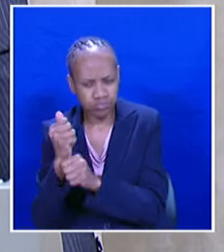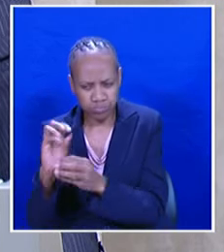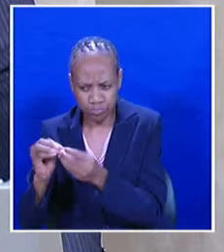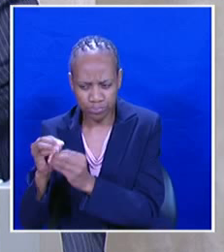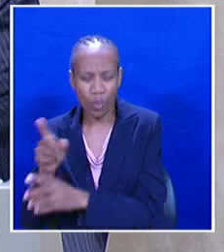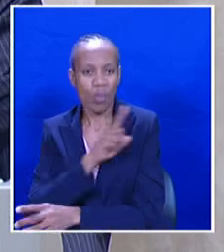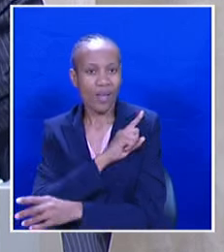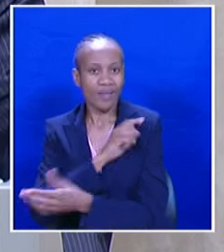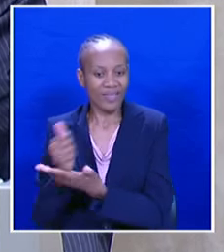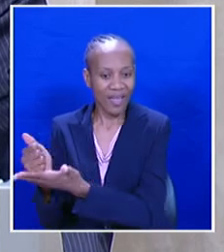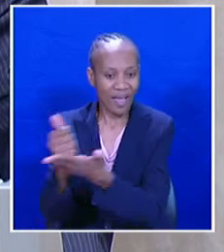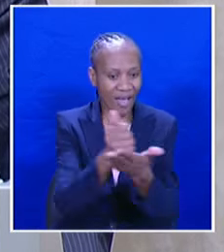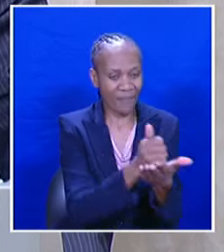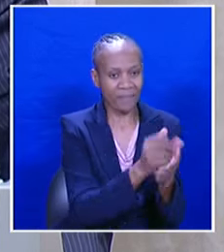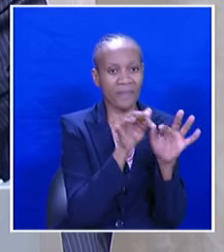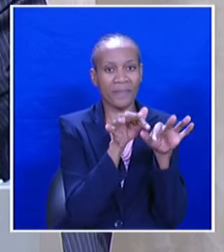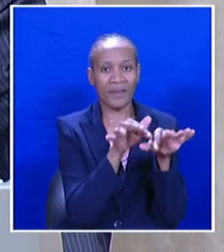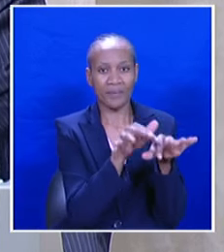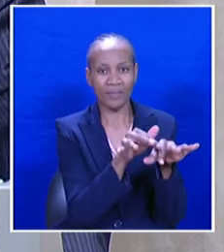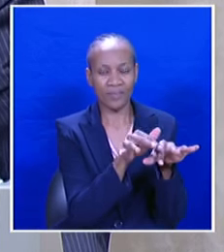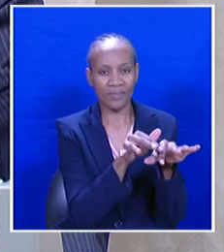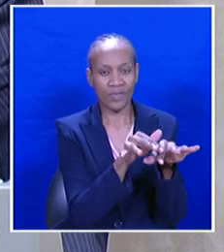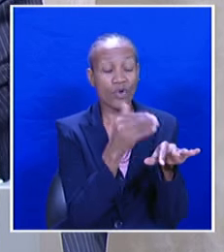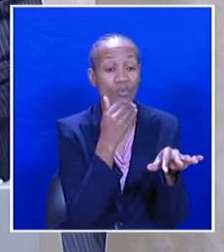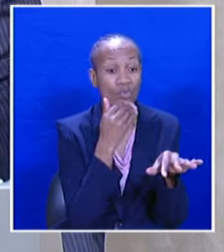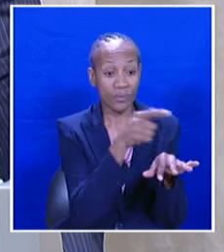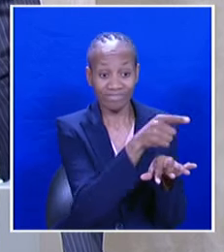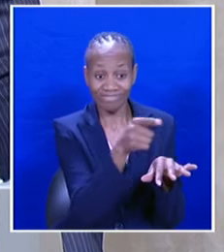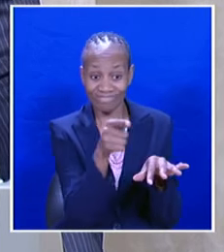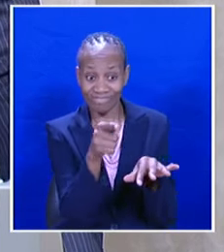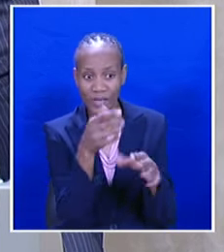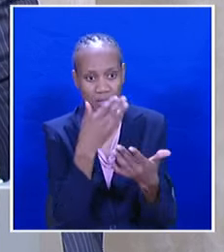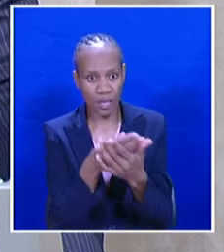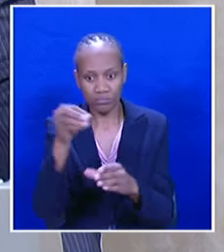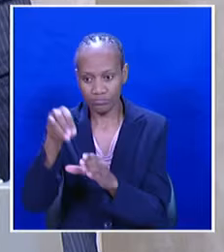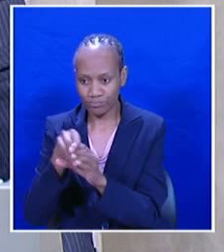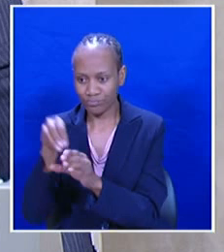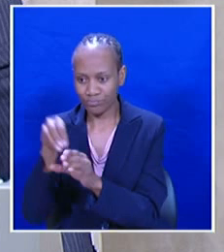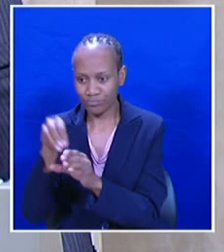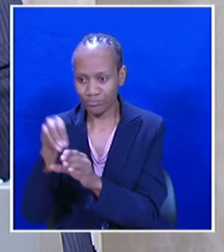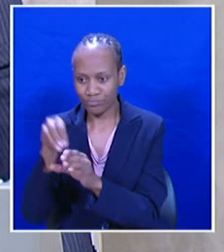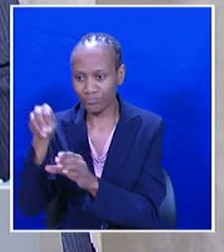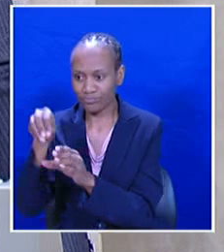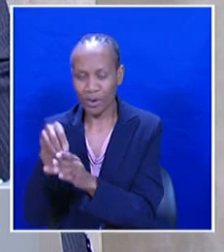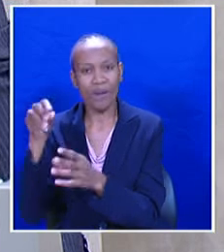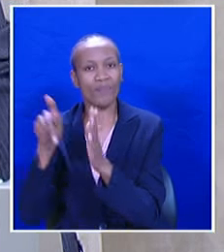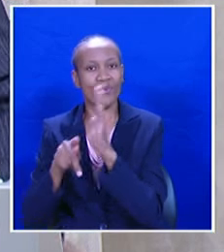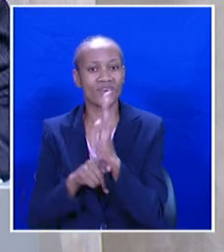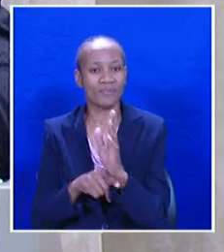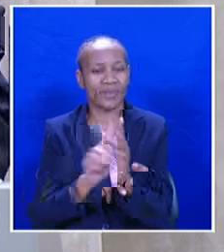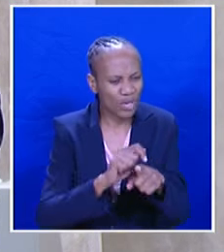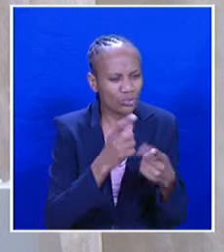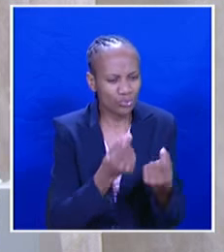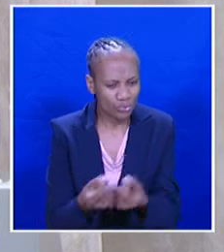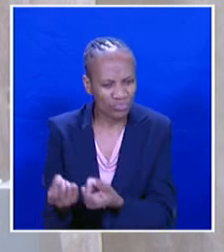participants who participate in these programs with training and work experience, enhance their ability